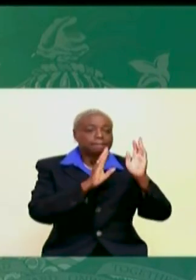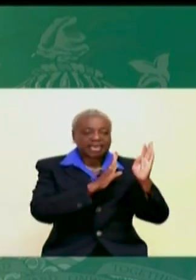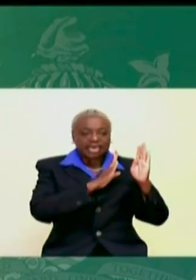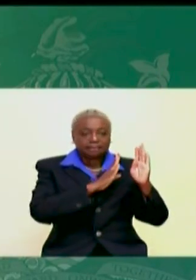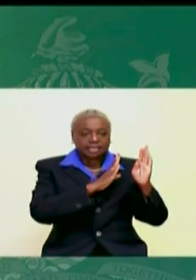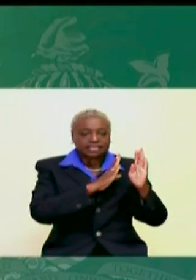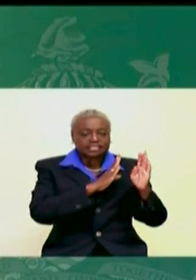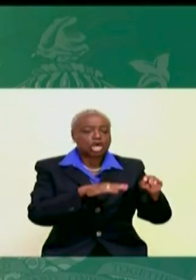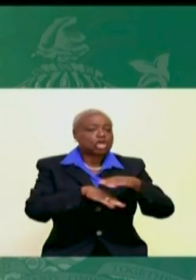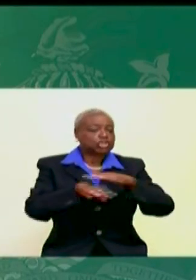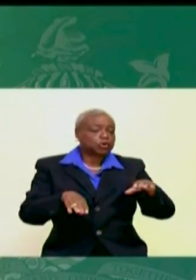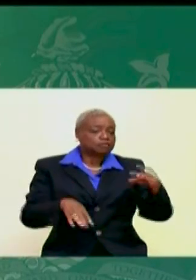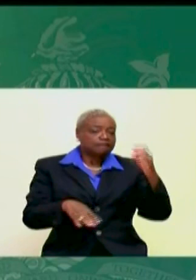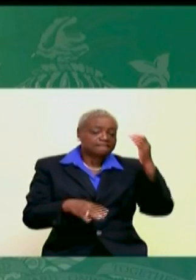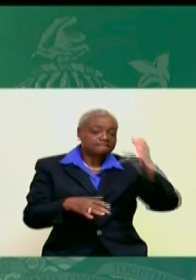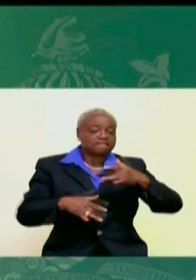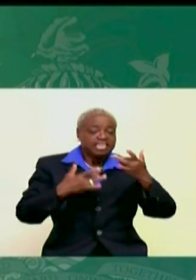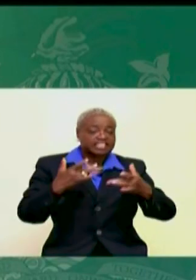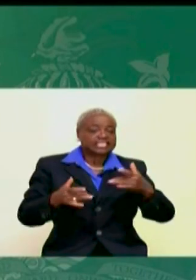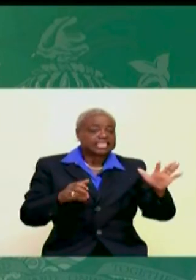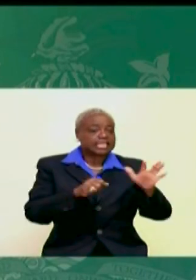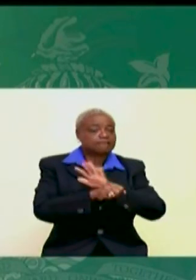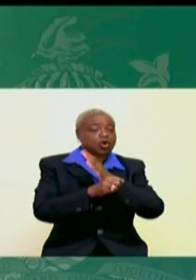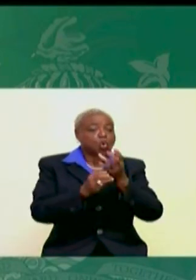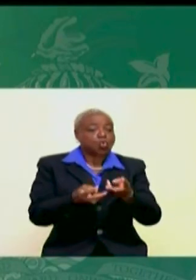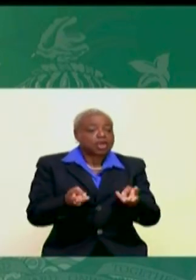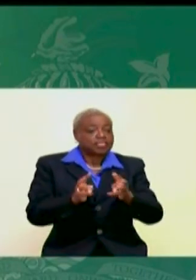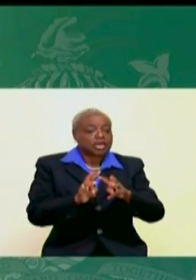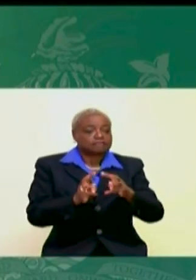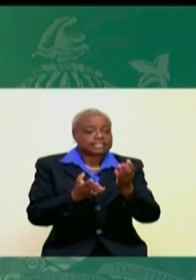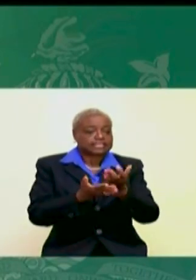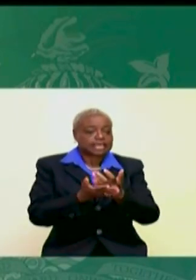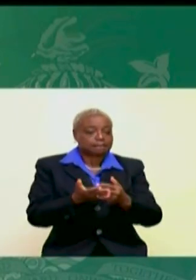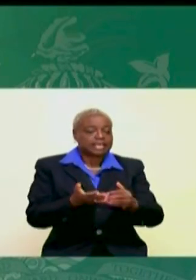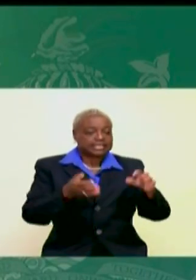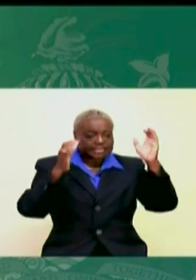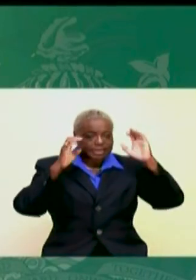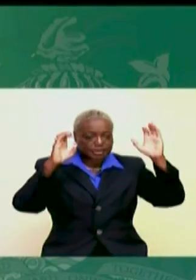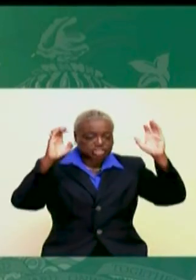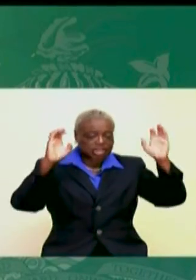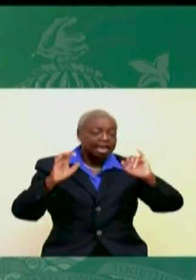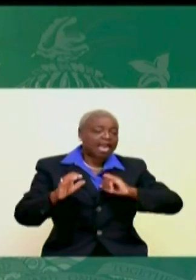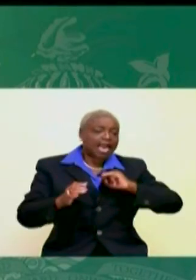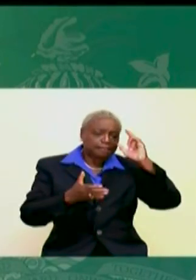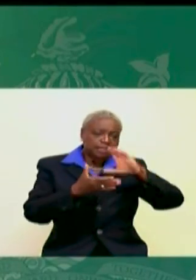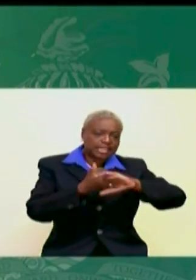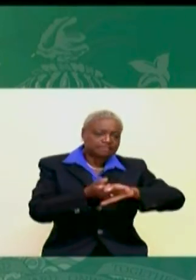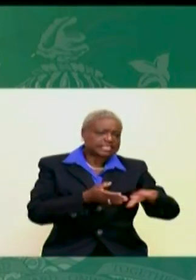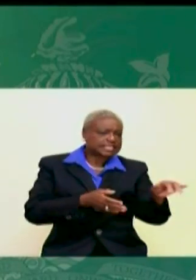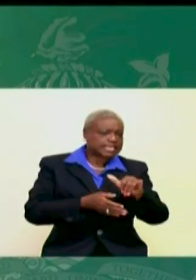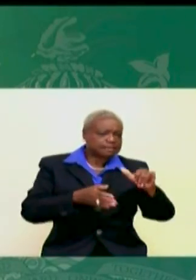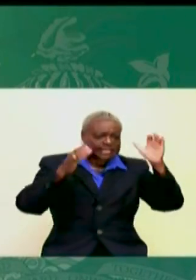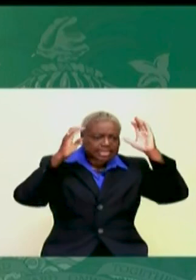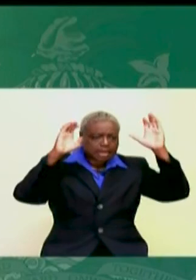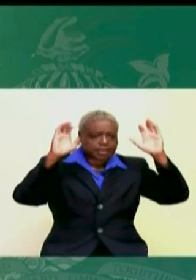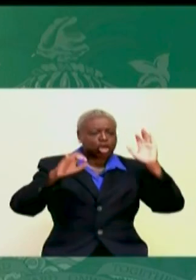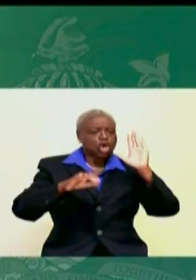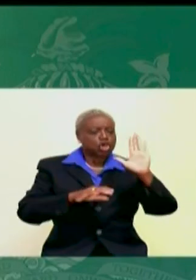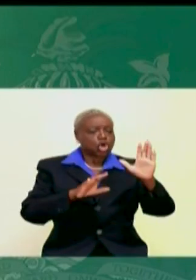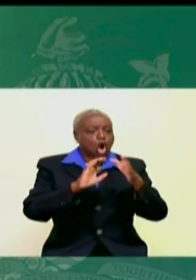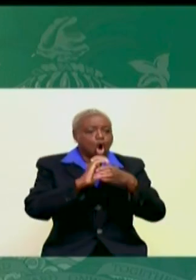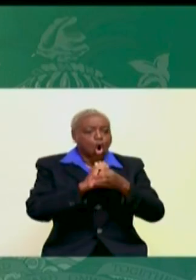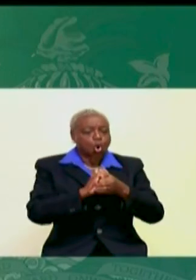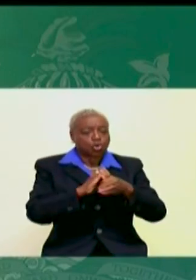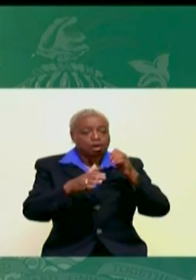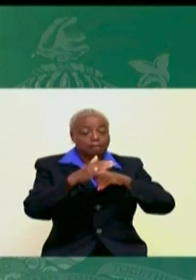there is enough worthy of such celebrations. I believe it's like celebrating your own birthday. I am